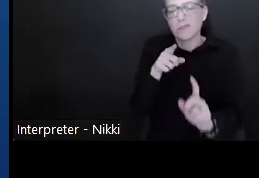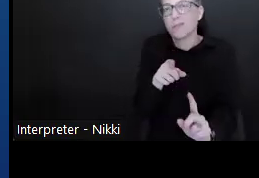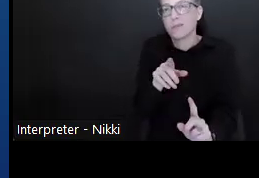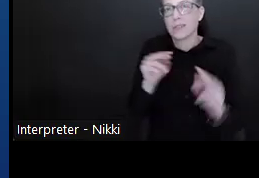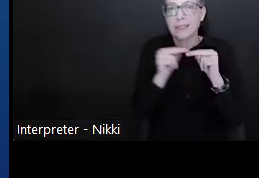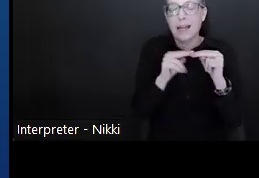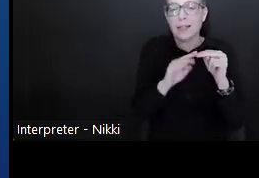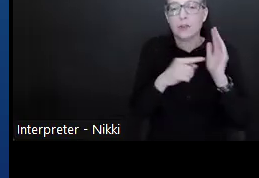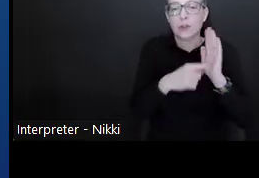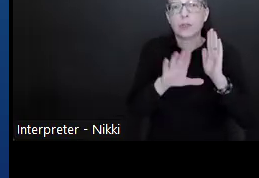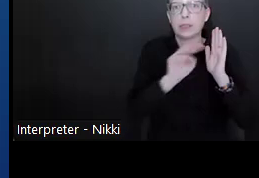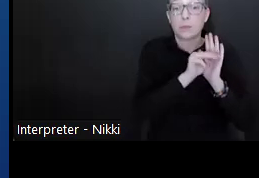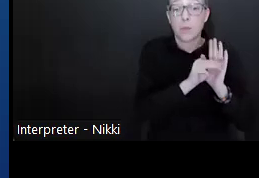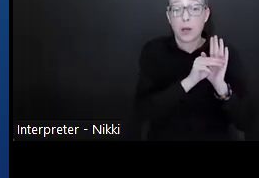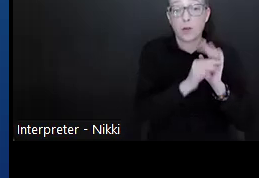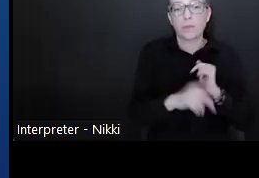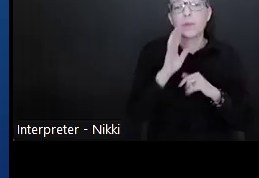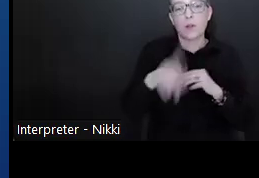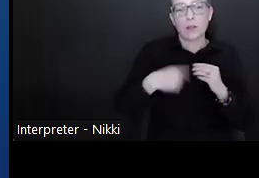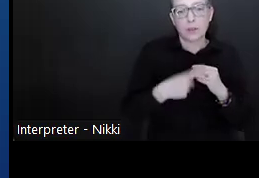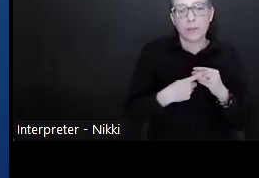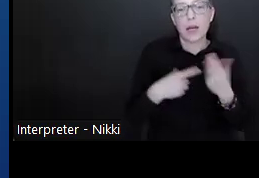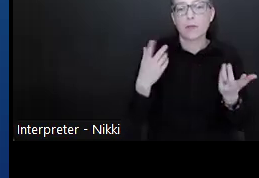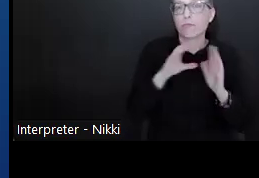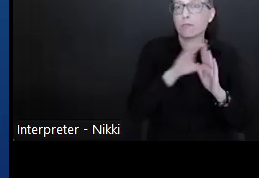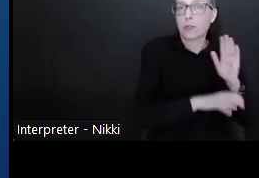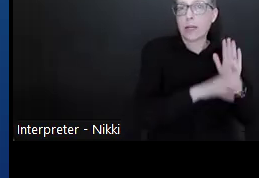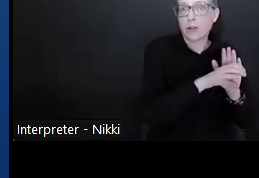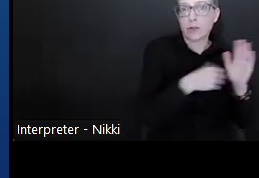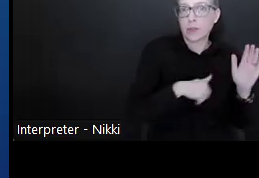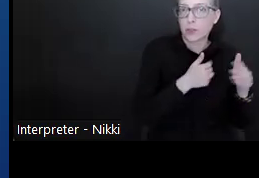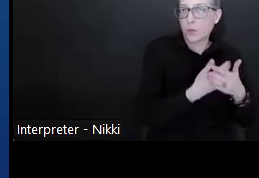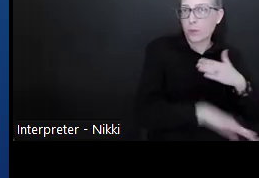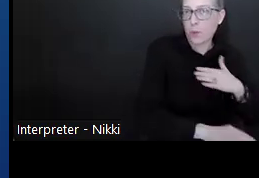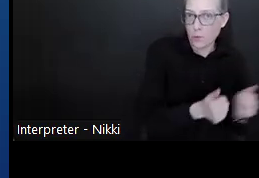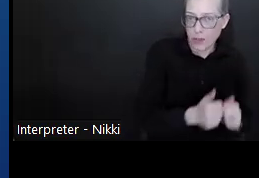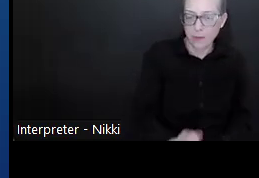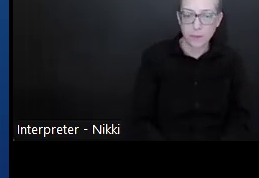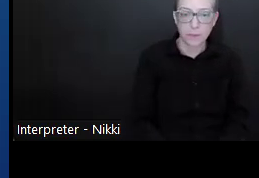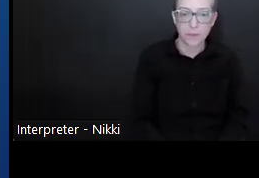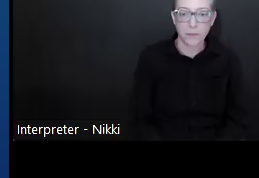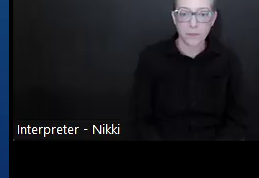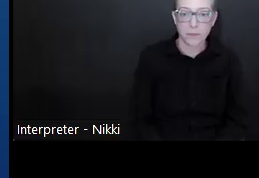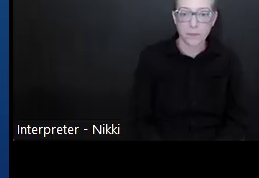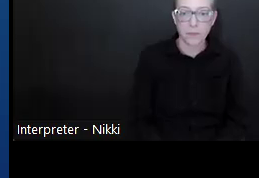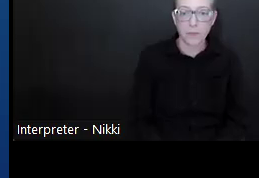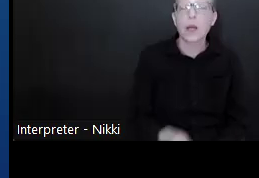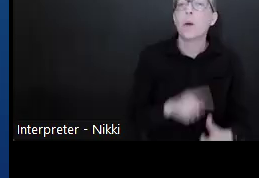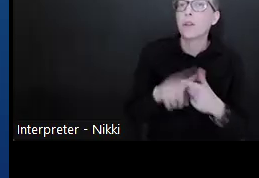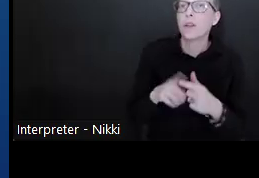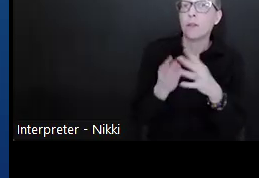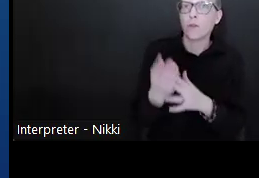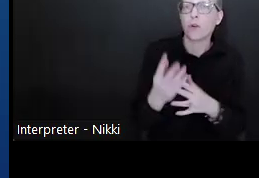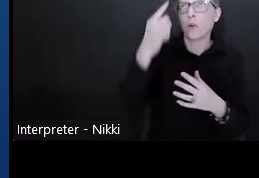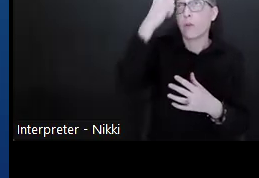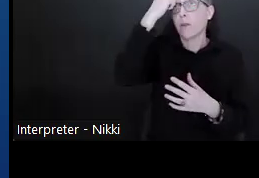the dispositions, the temperamental traits that we come into the world with, but that then through mentalizing, usually the mentalizing